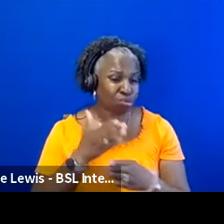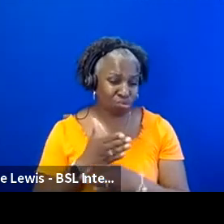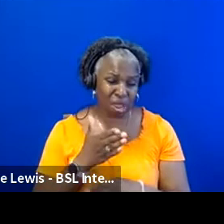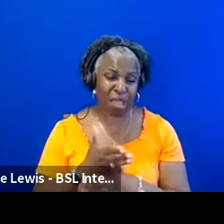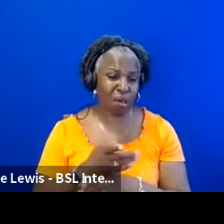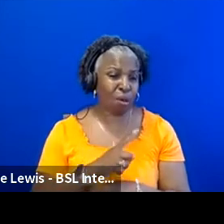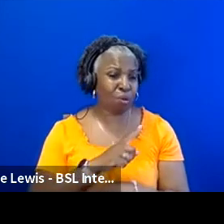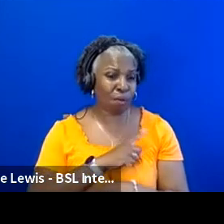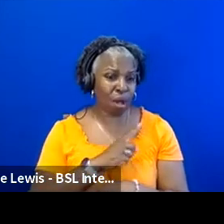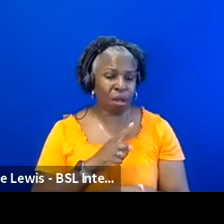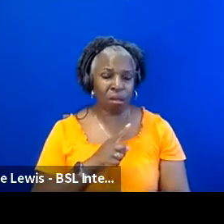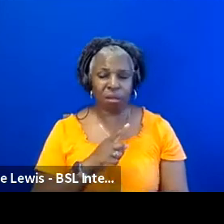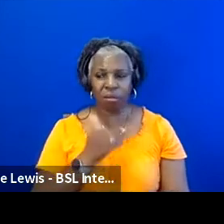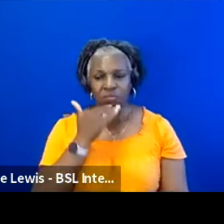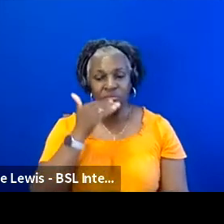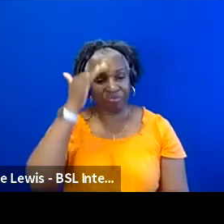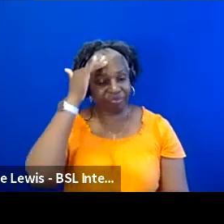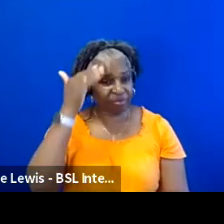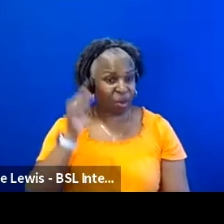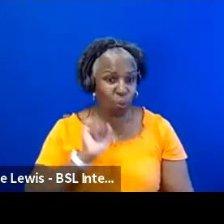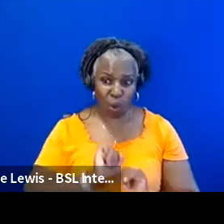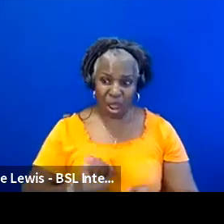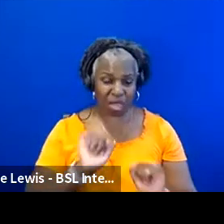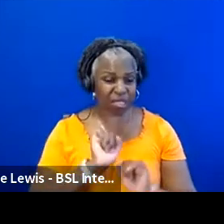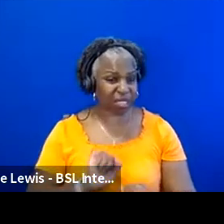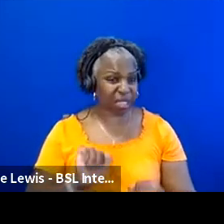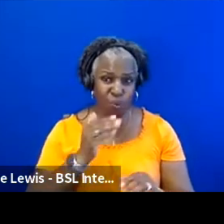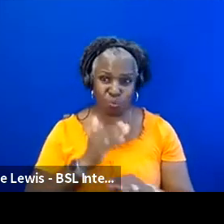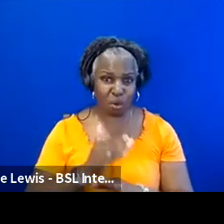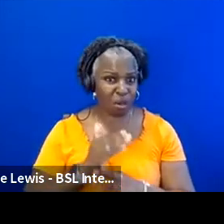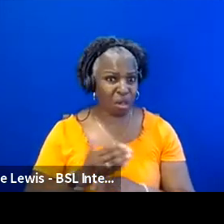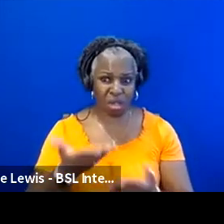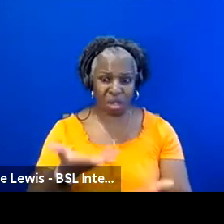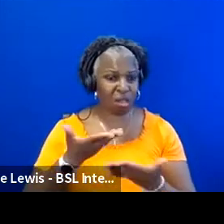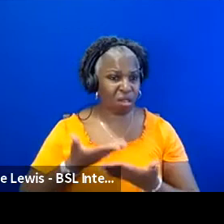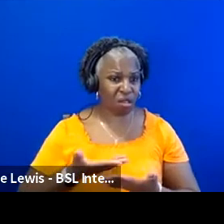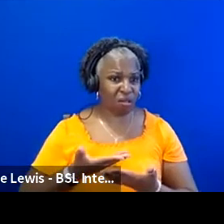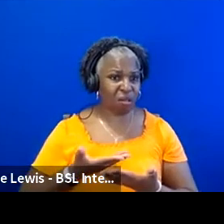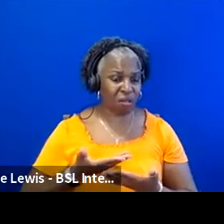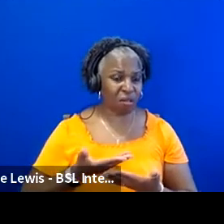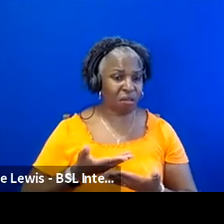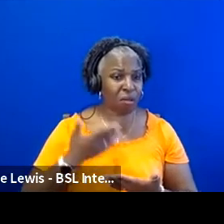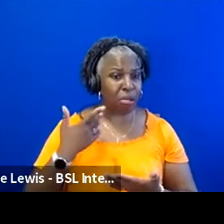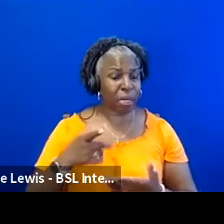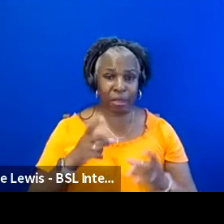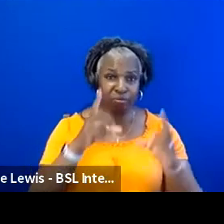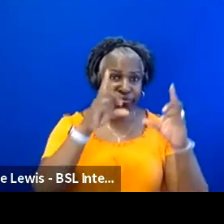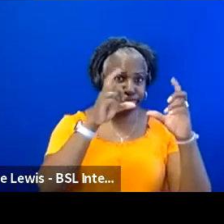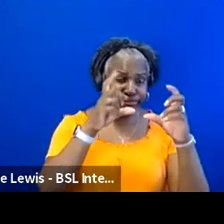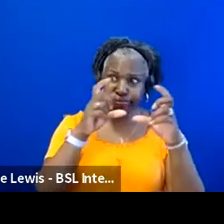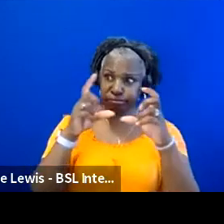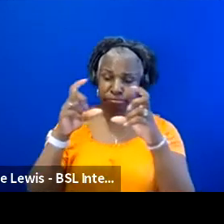to get an assignment, or after taking pictures, is that I would, for covering maybe some